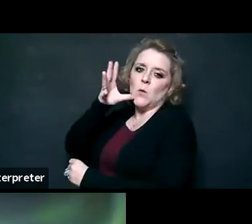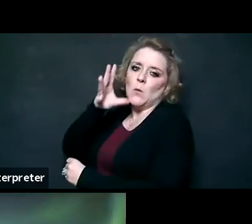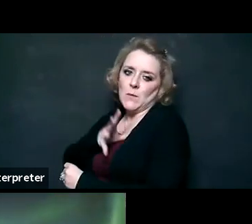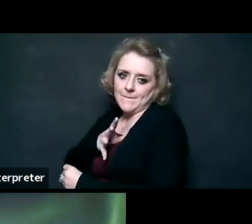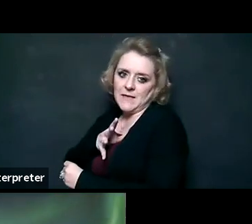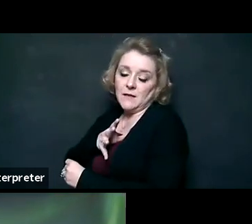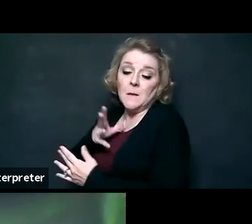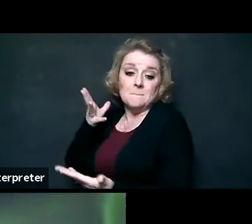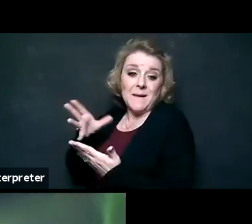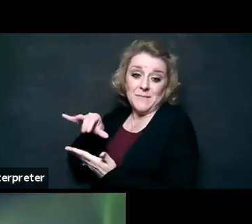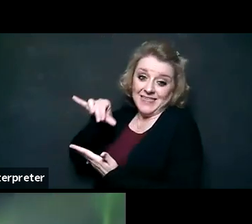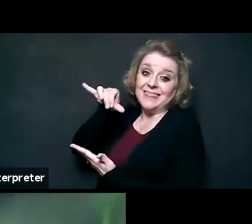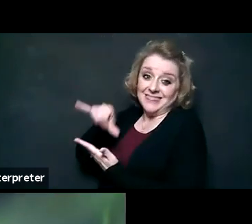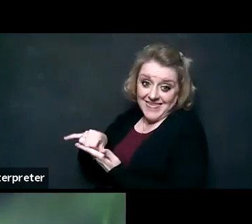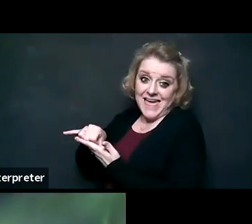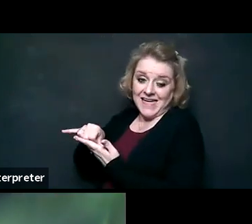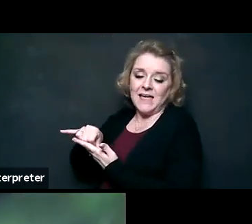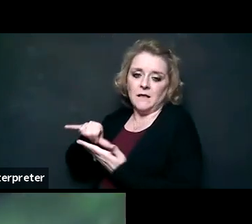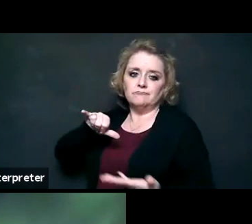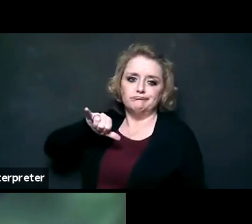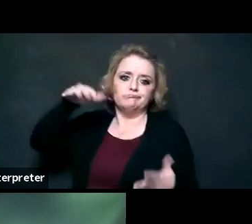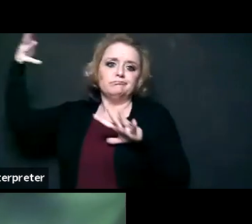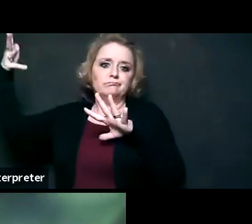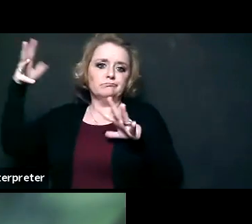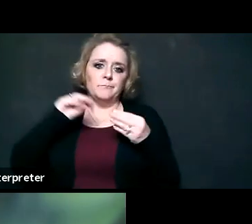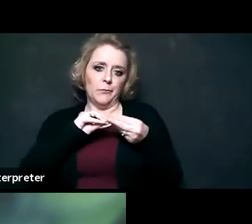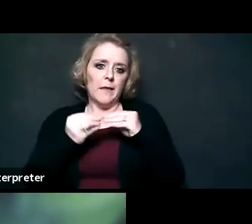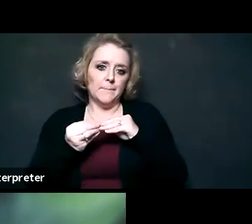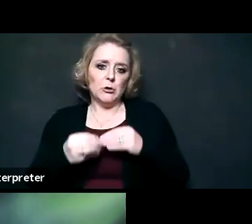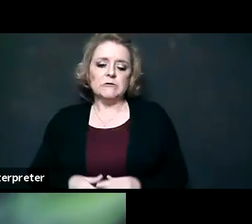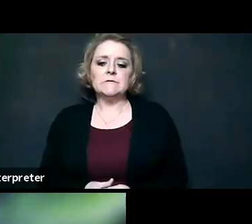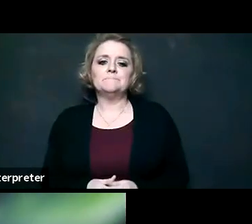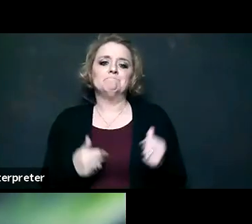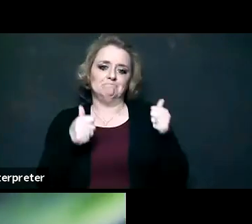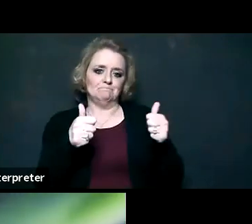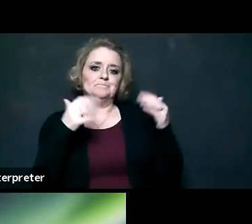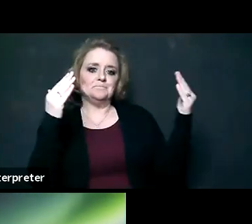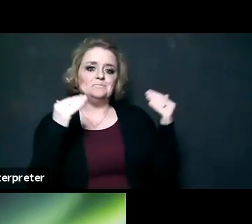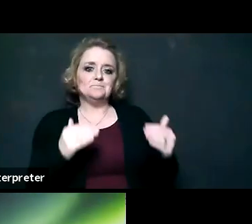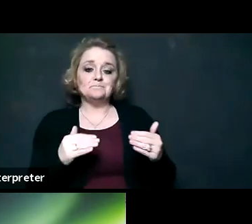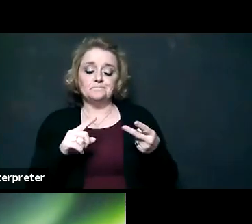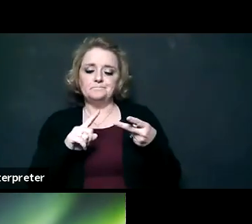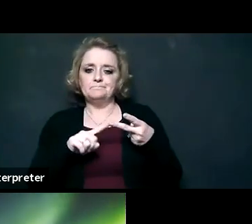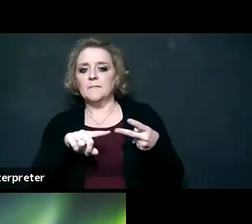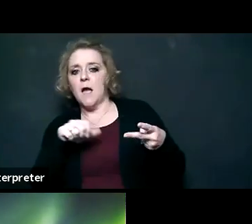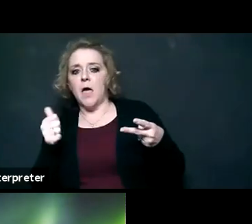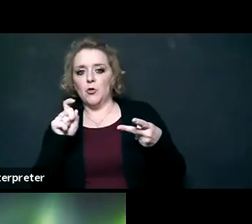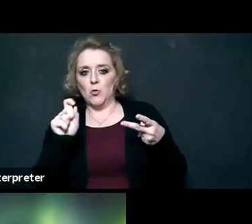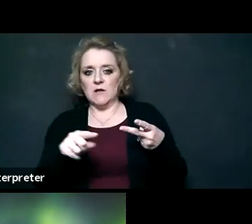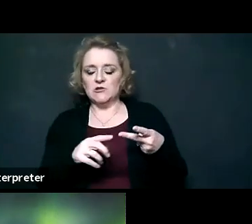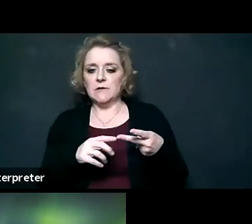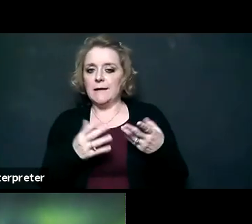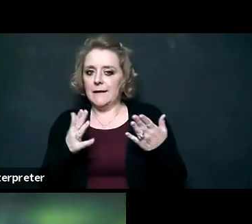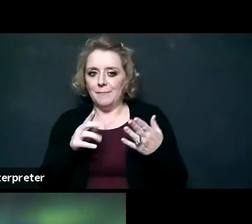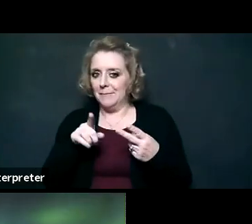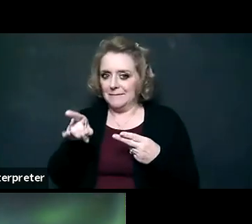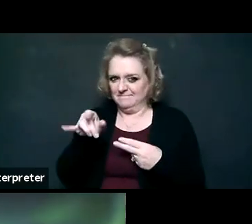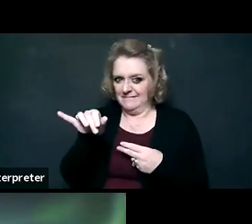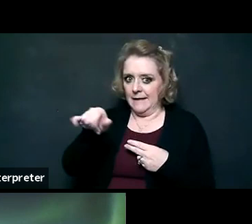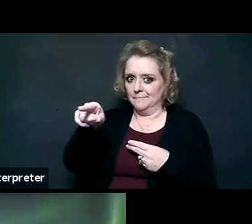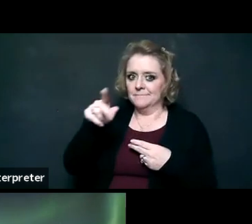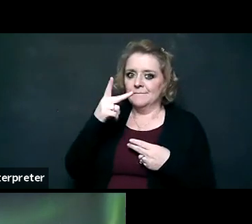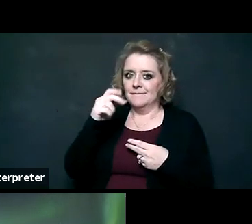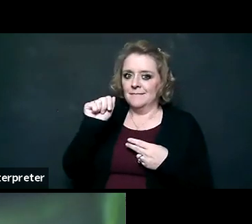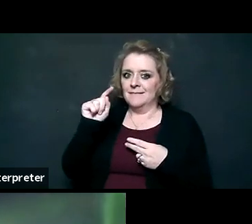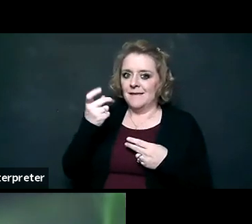might have skewed our numbers early on. Okay, very good. My other question is this, and probably back to you, Katherine.